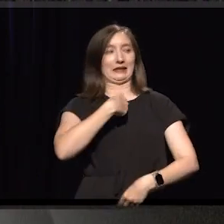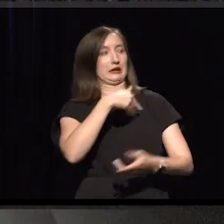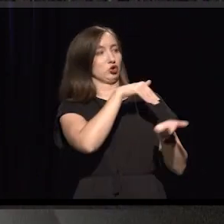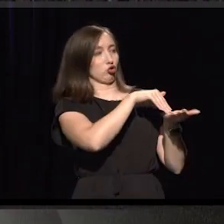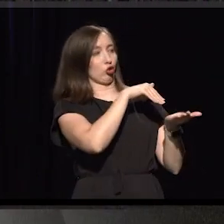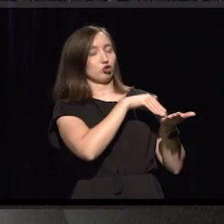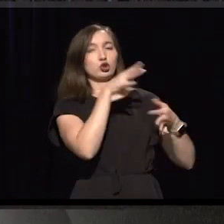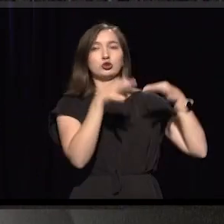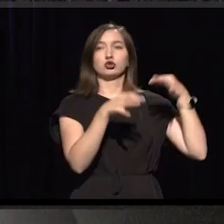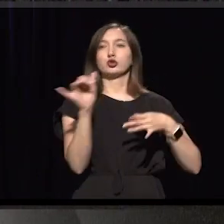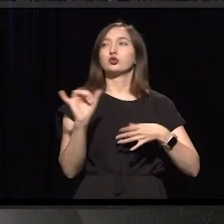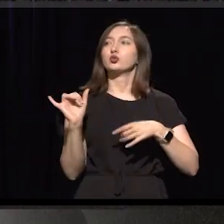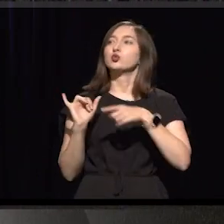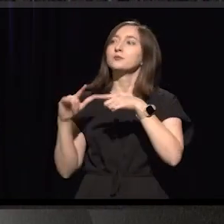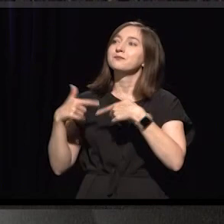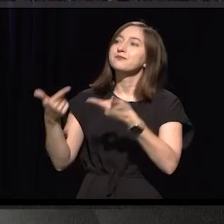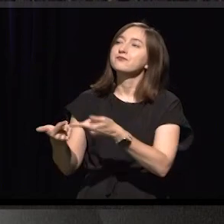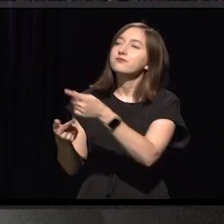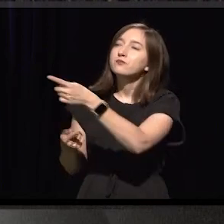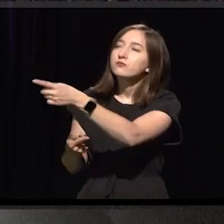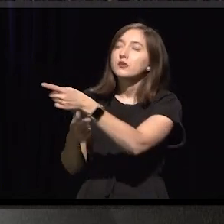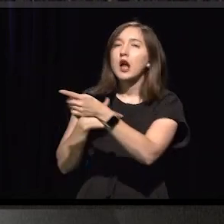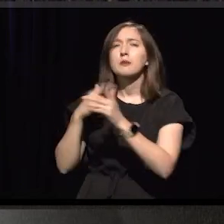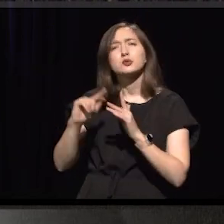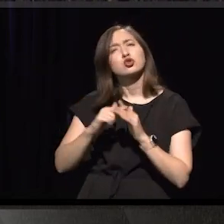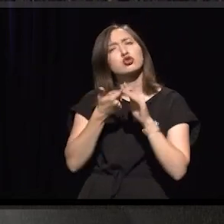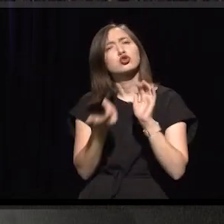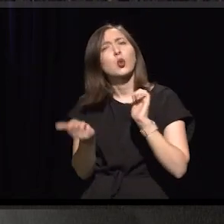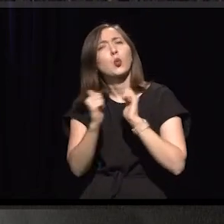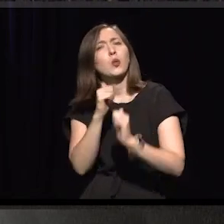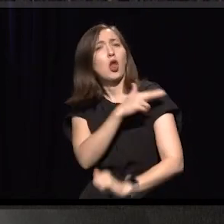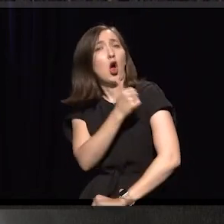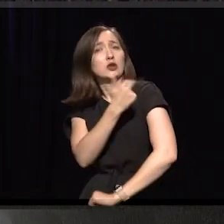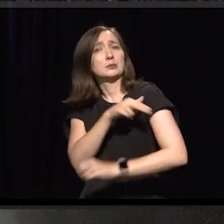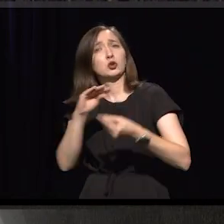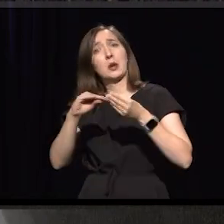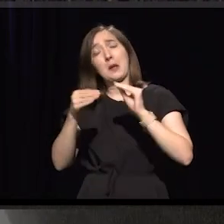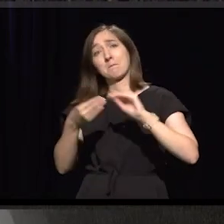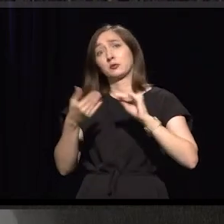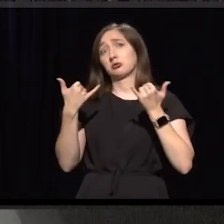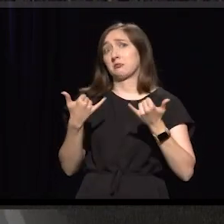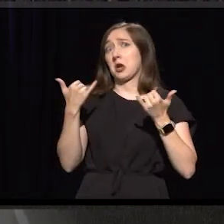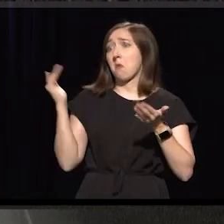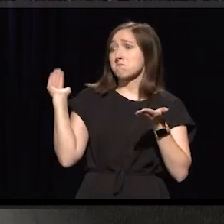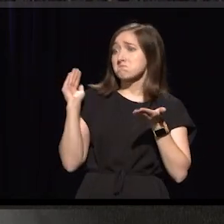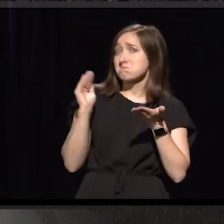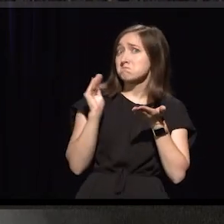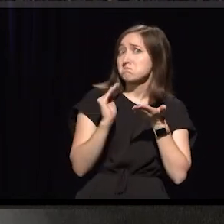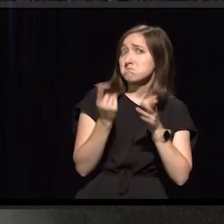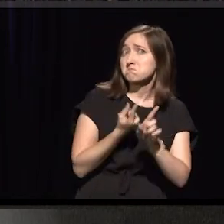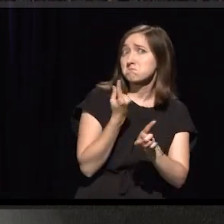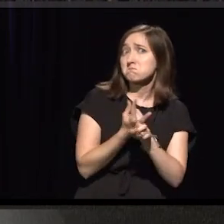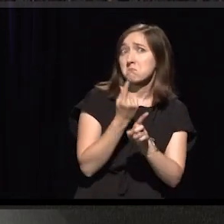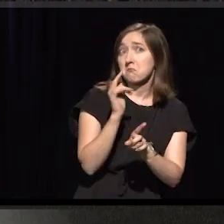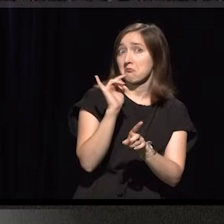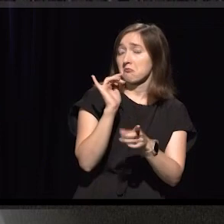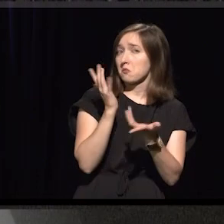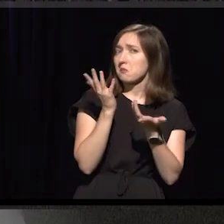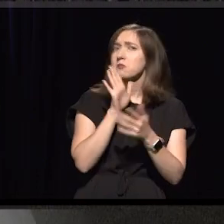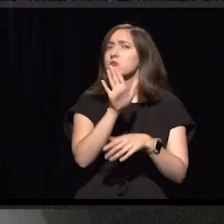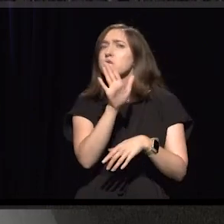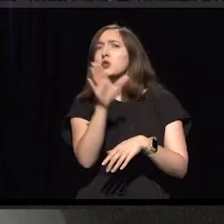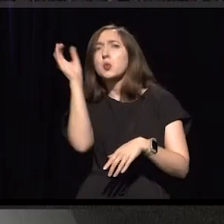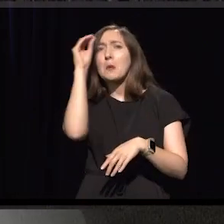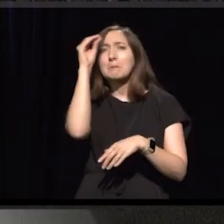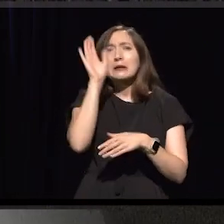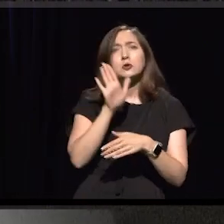ALSIP. I'd like to start off with the hospital numbers. They seem to be going on the right track. Can you give us your assessment on that and,